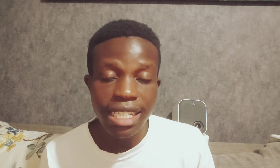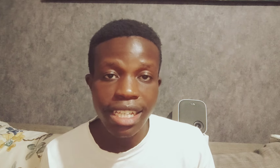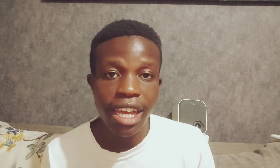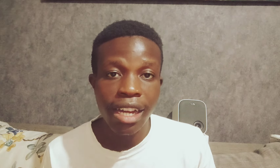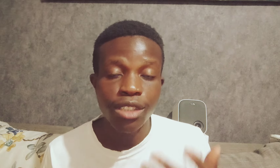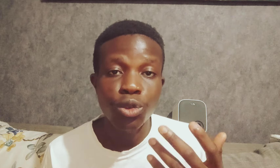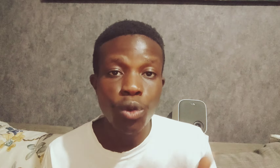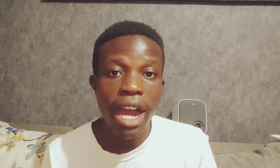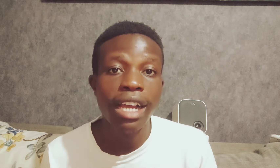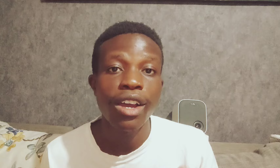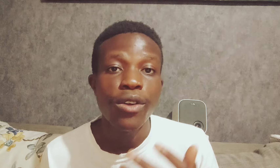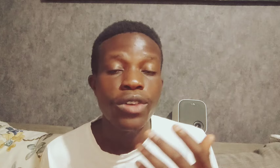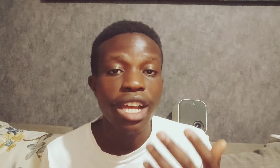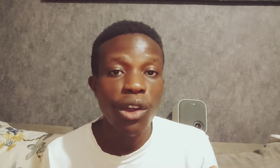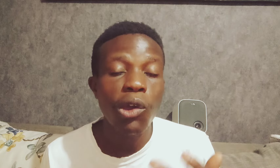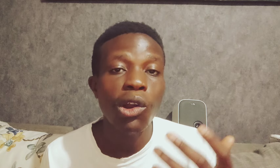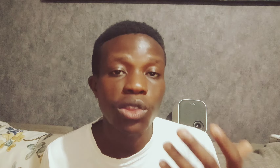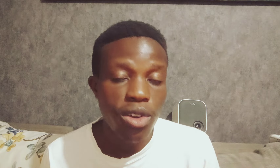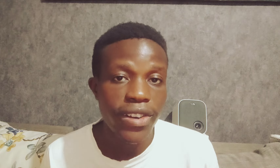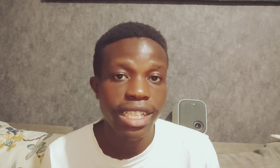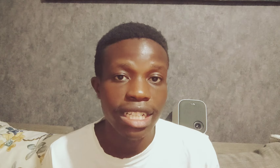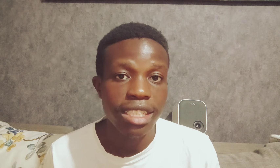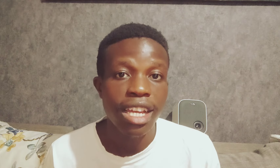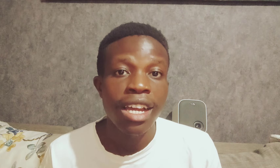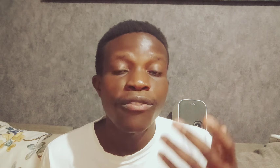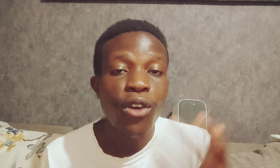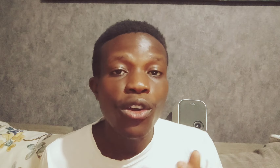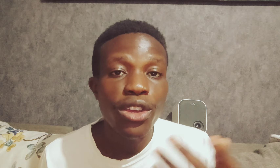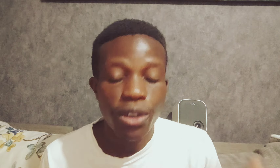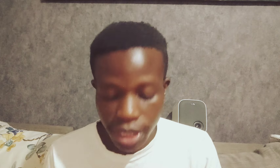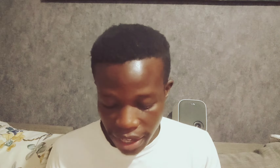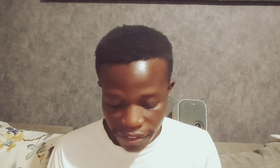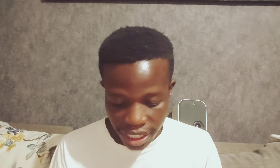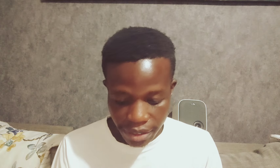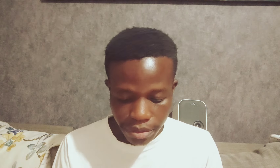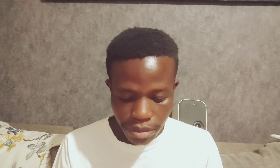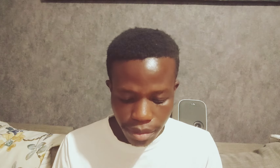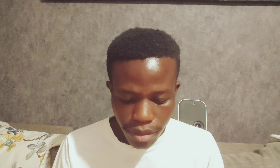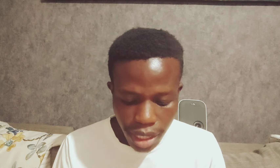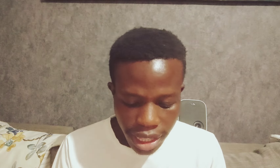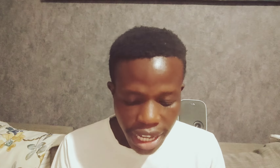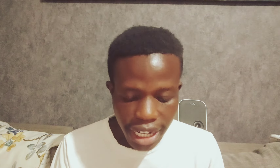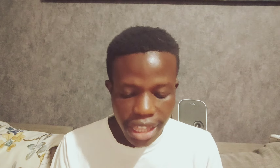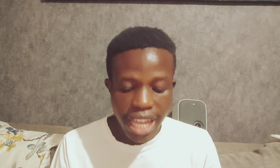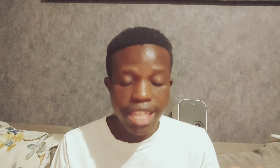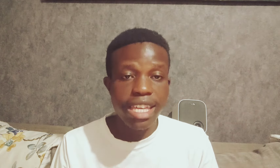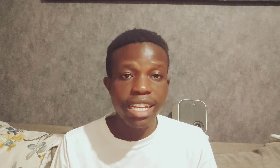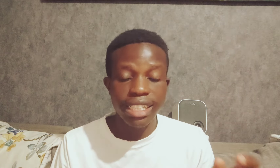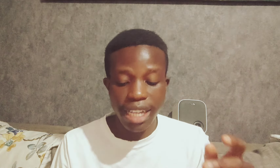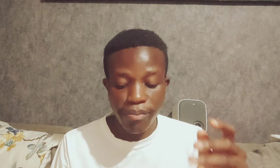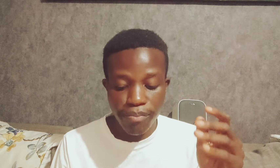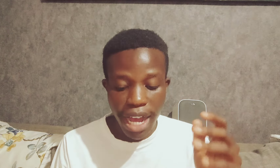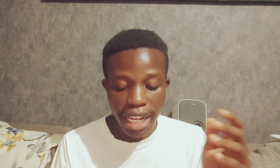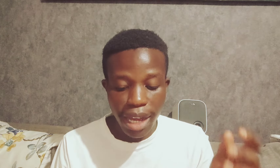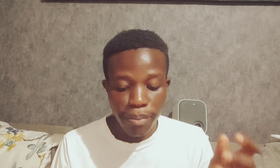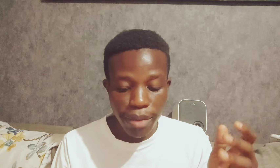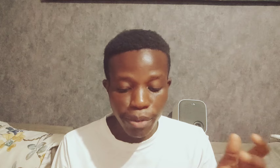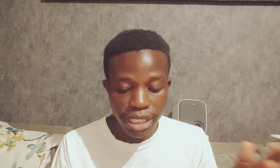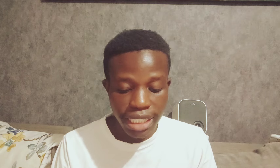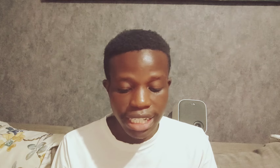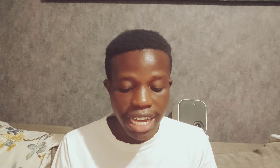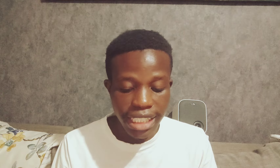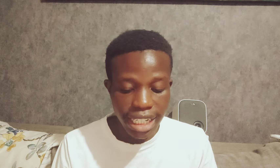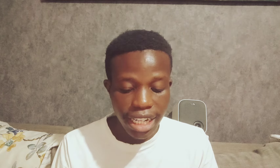it easier to work with the local authorities for your safety. Then the other thing is